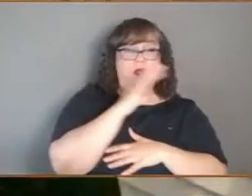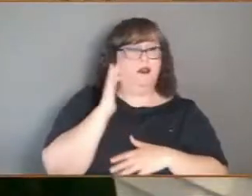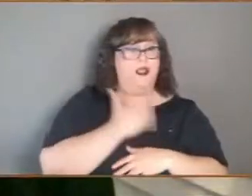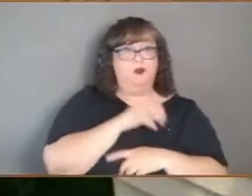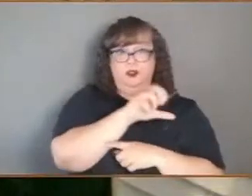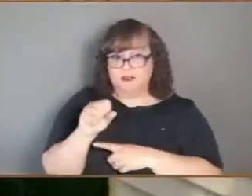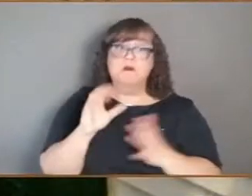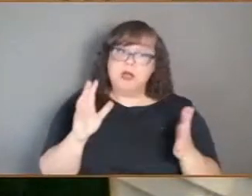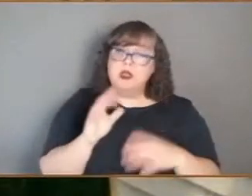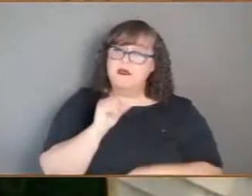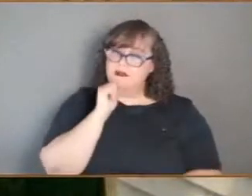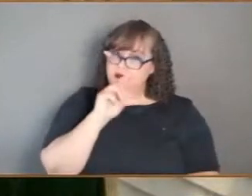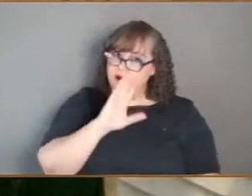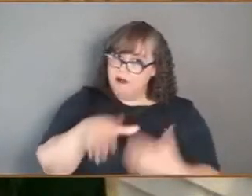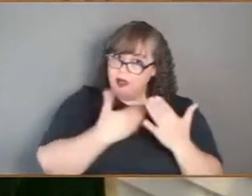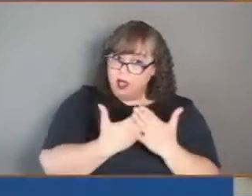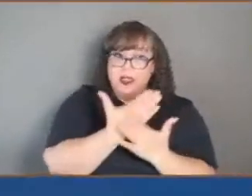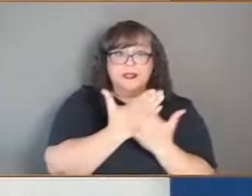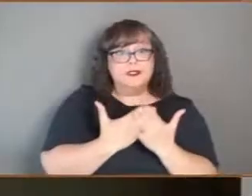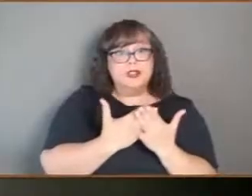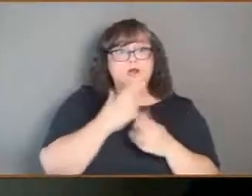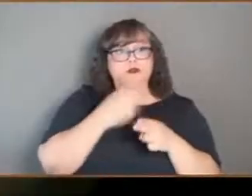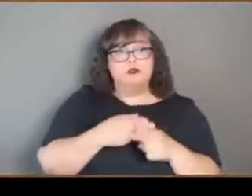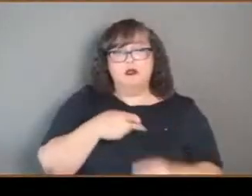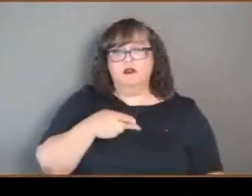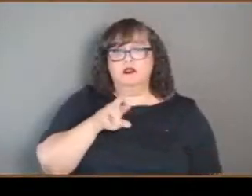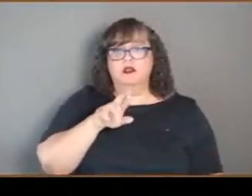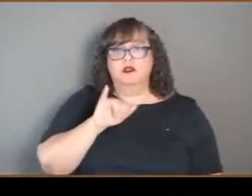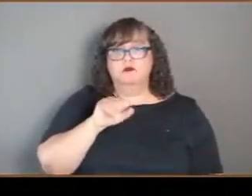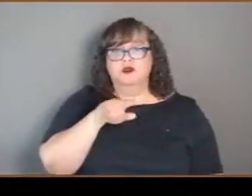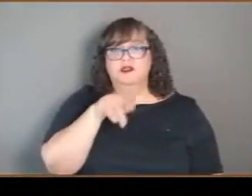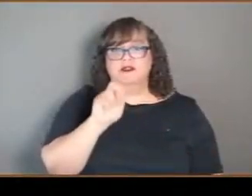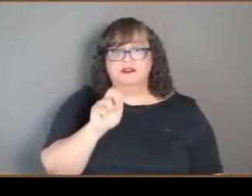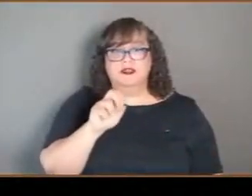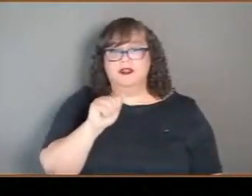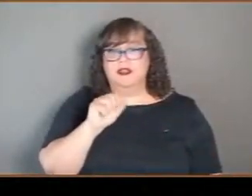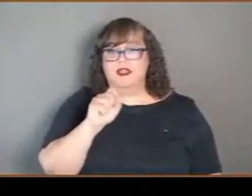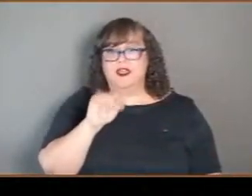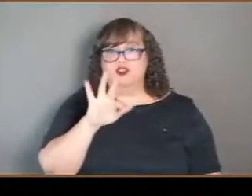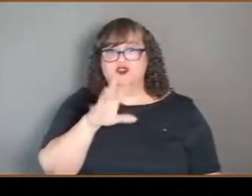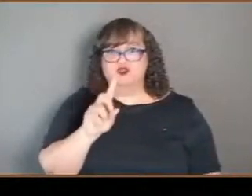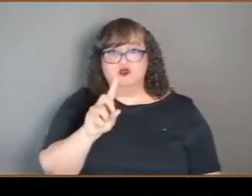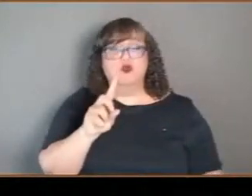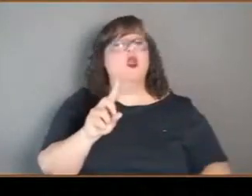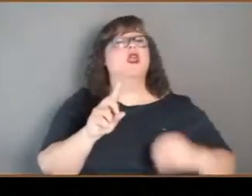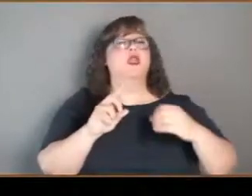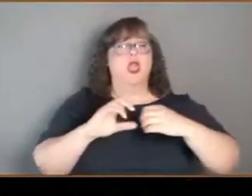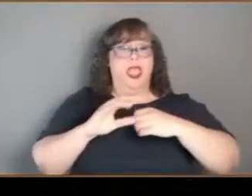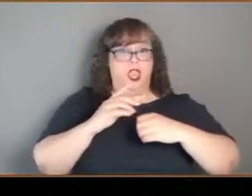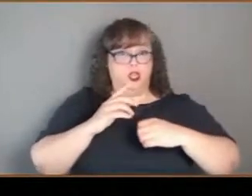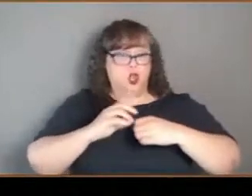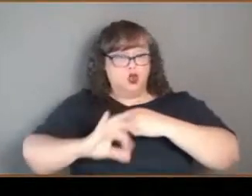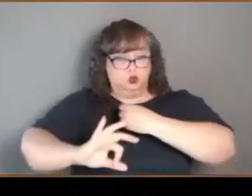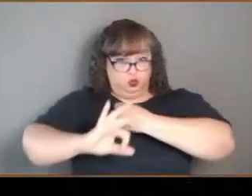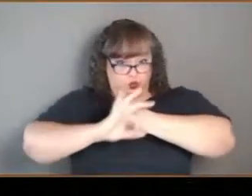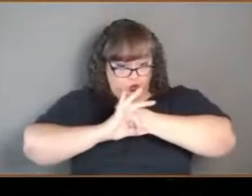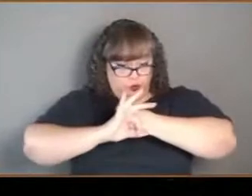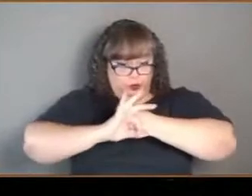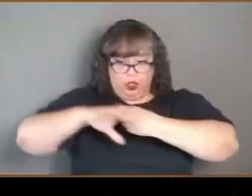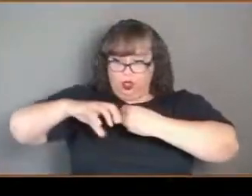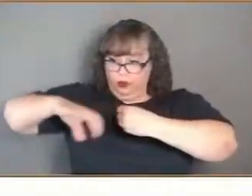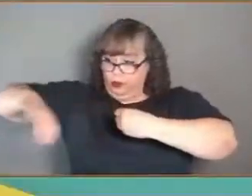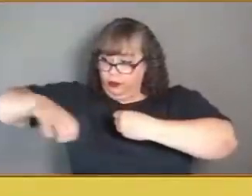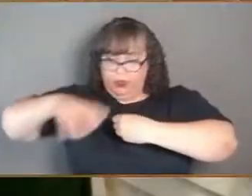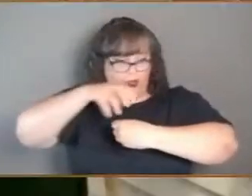of them are pristine asteroids that now orbit with Jupiter in 2 huge swarms leading and trailing